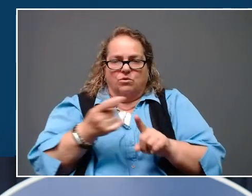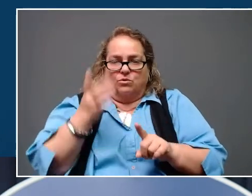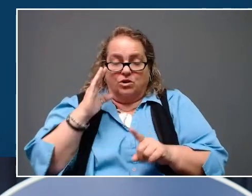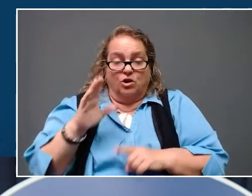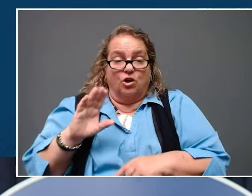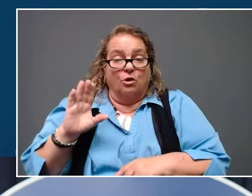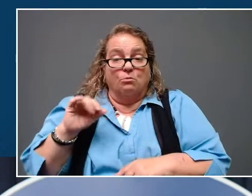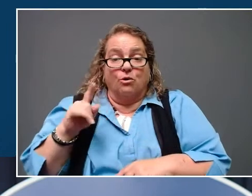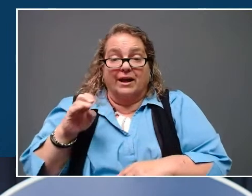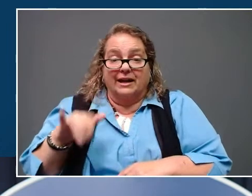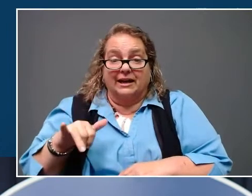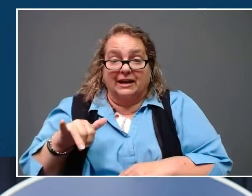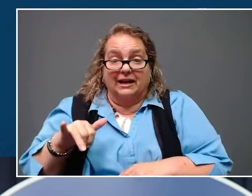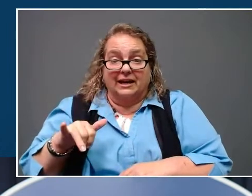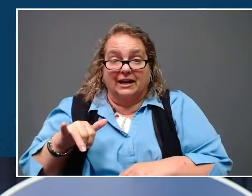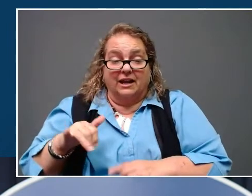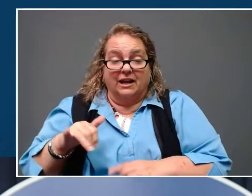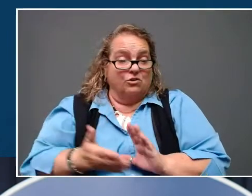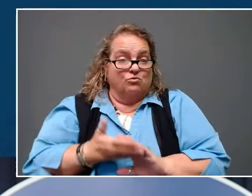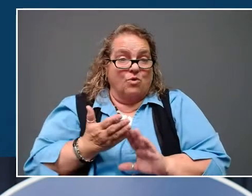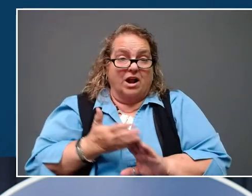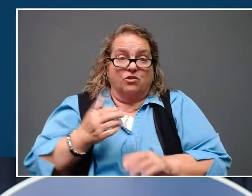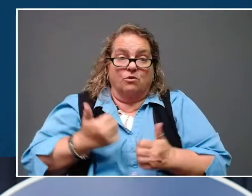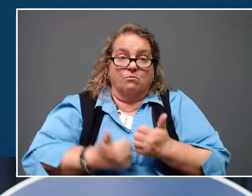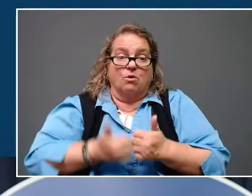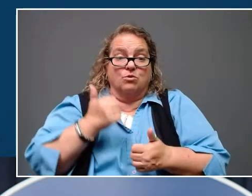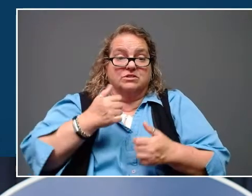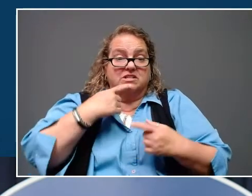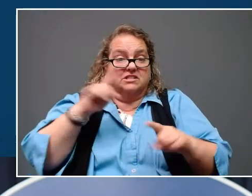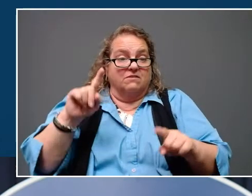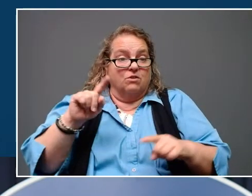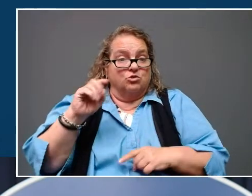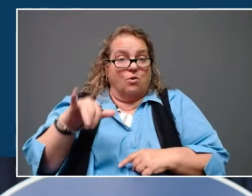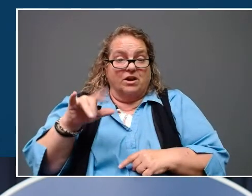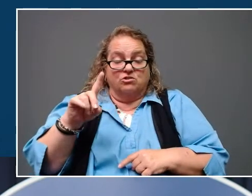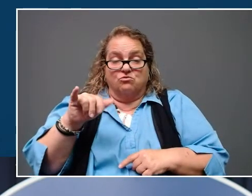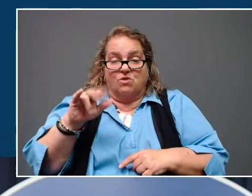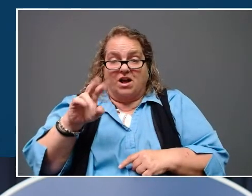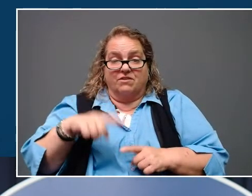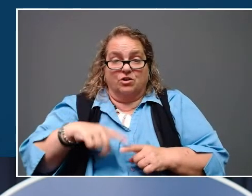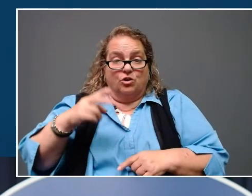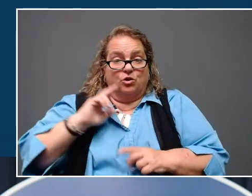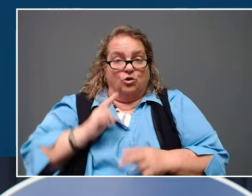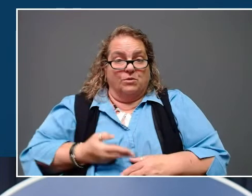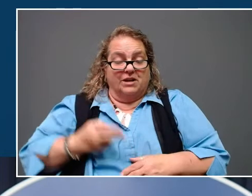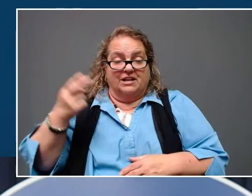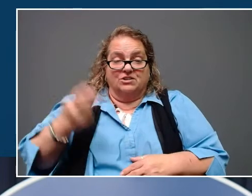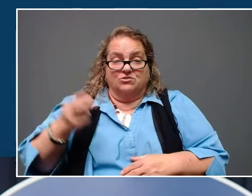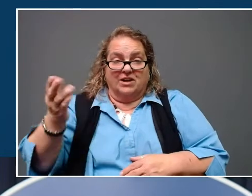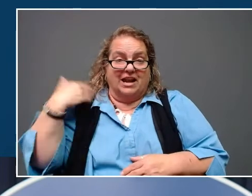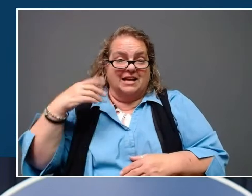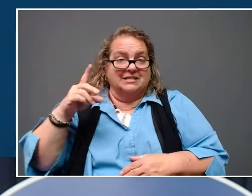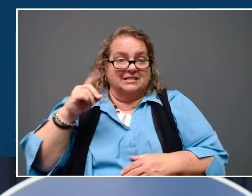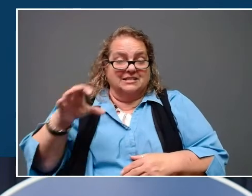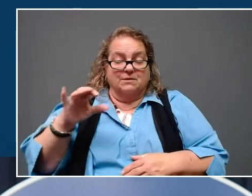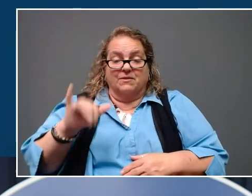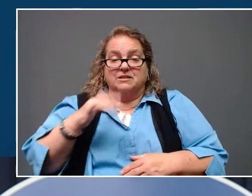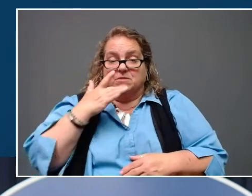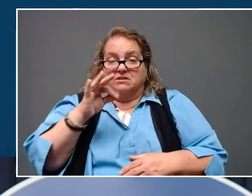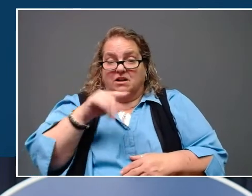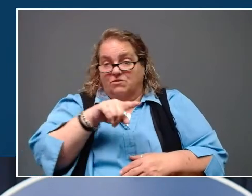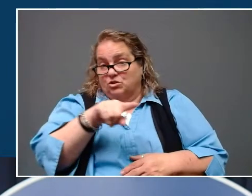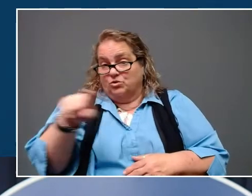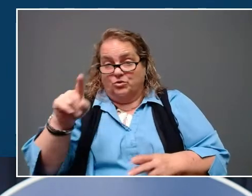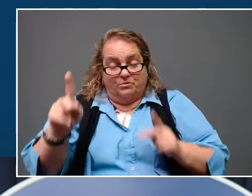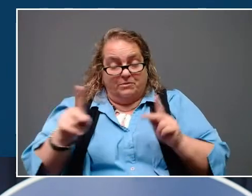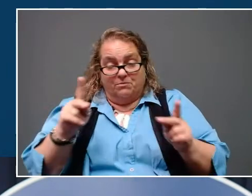I think, ran the most successful toy drive in human history after last December's tornadoes. And that's because of you and